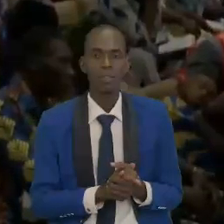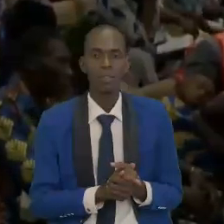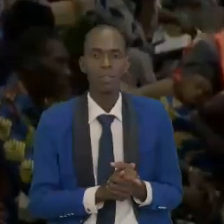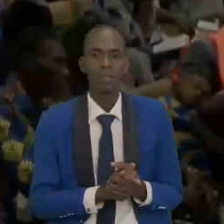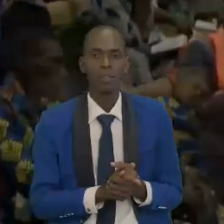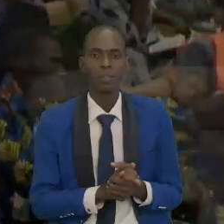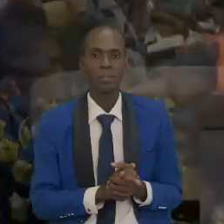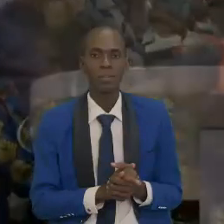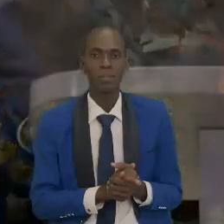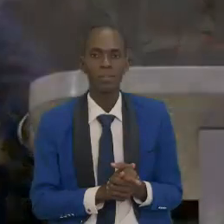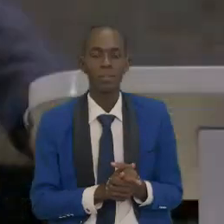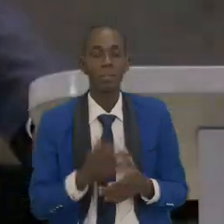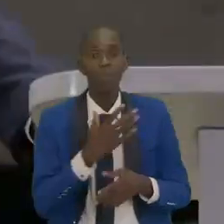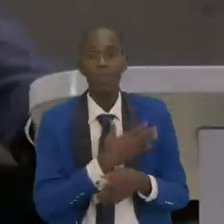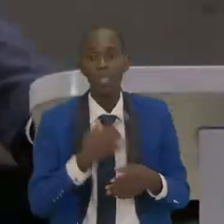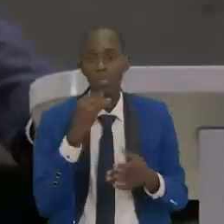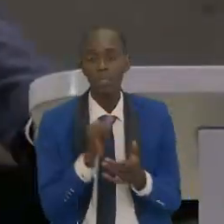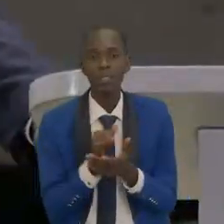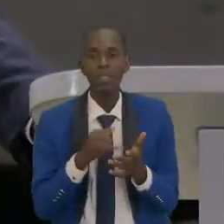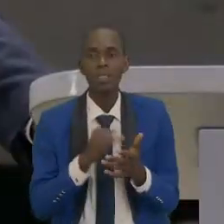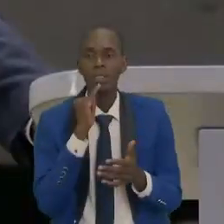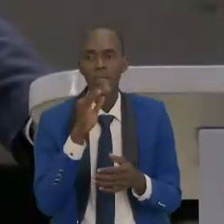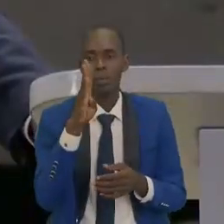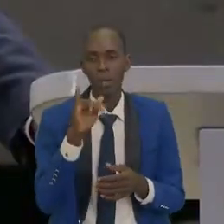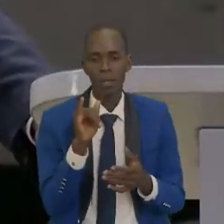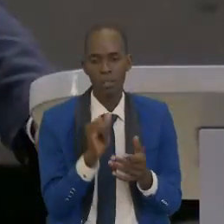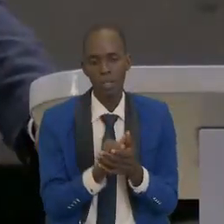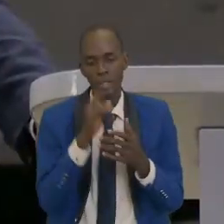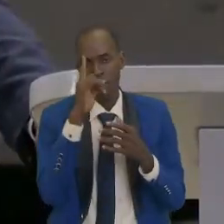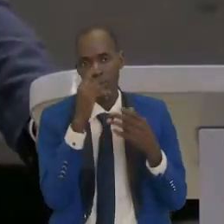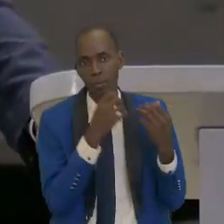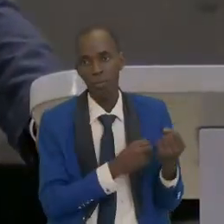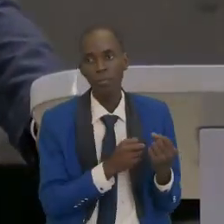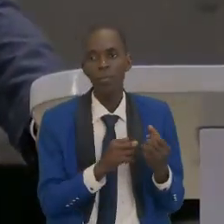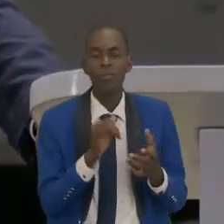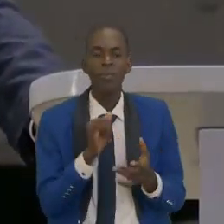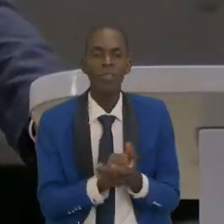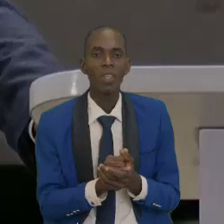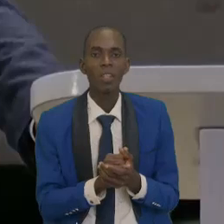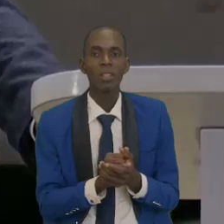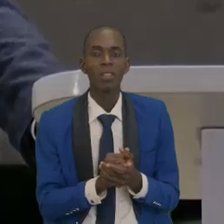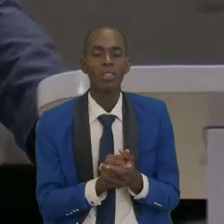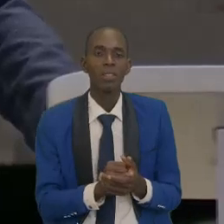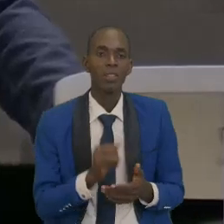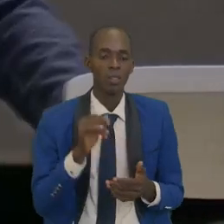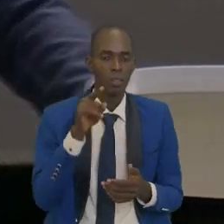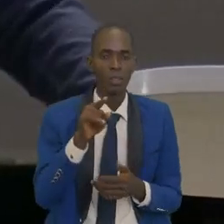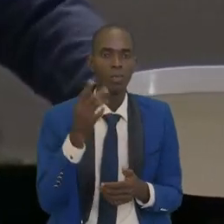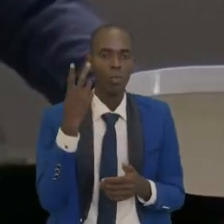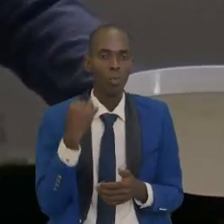and he said it is by that faith anything that he was counted righteous